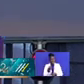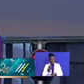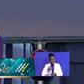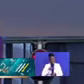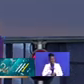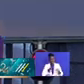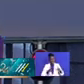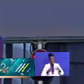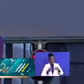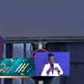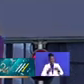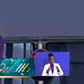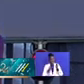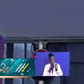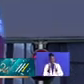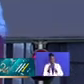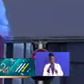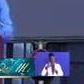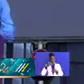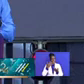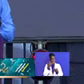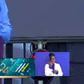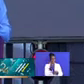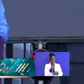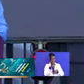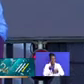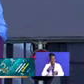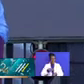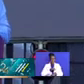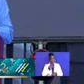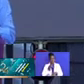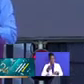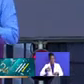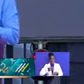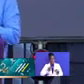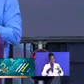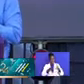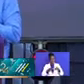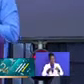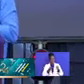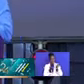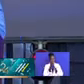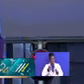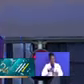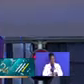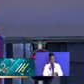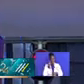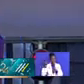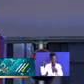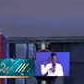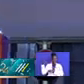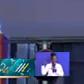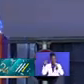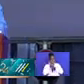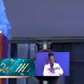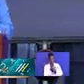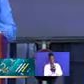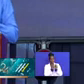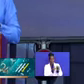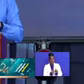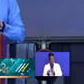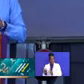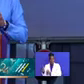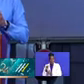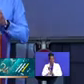are accepting Jesus every time we say we are accepting Jesus like we saw last night with Apostle